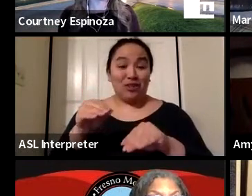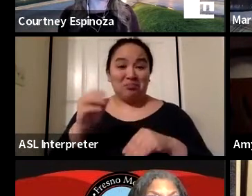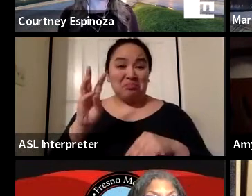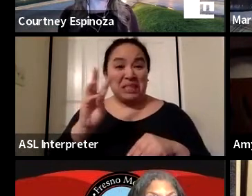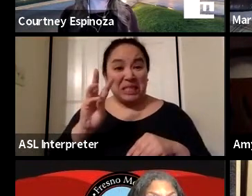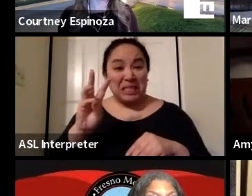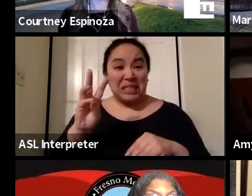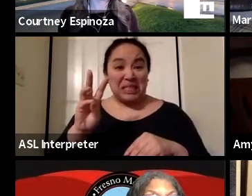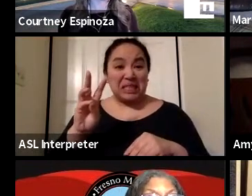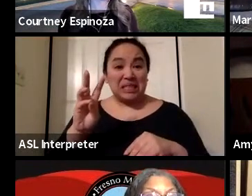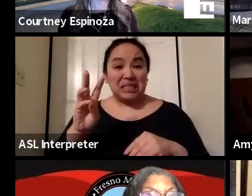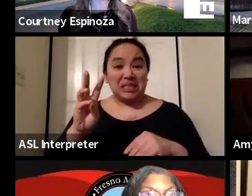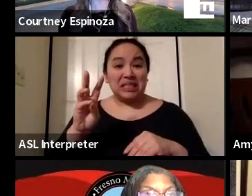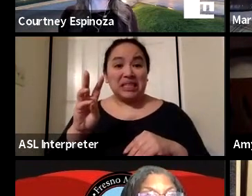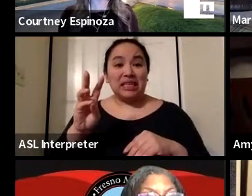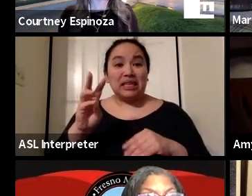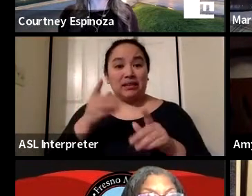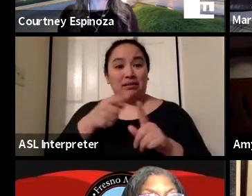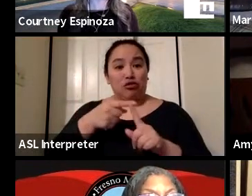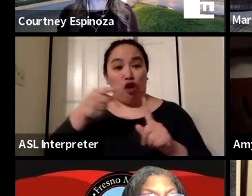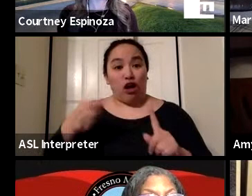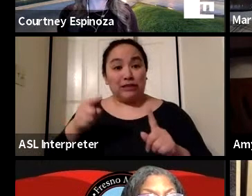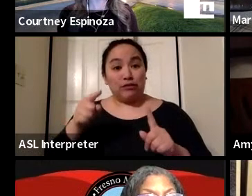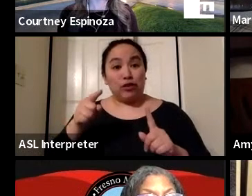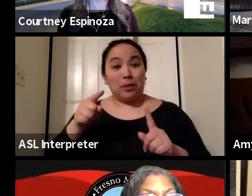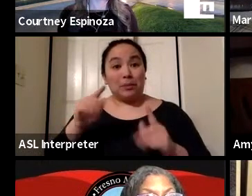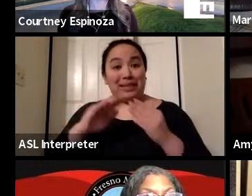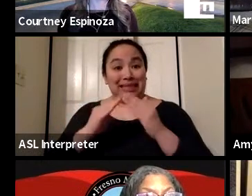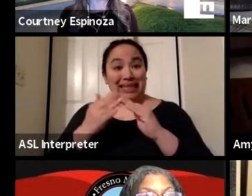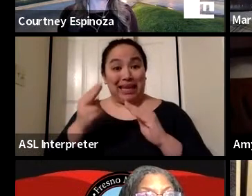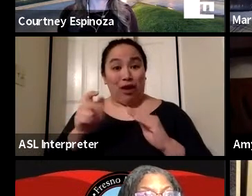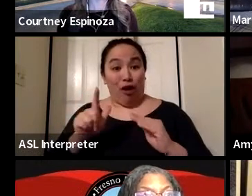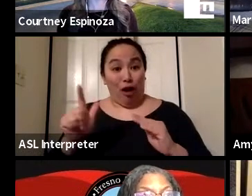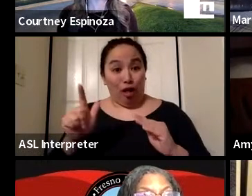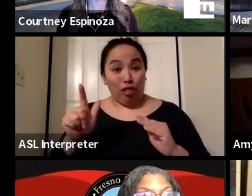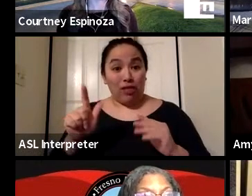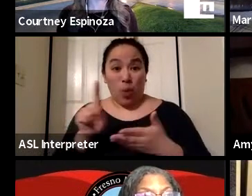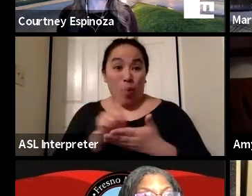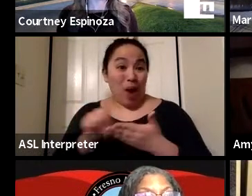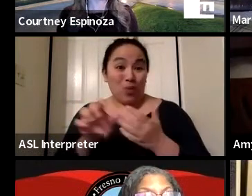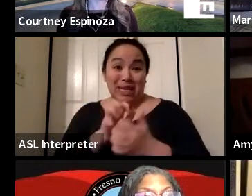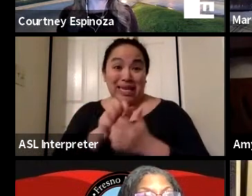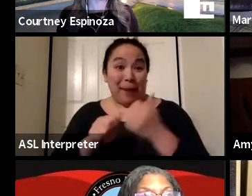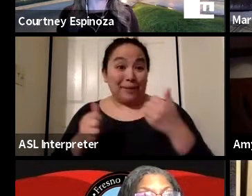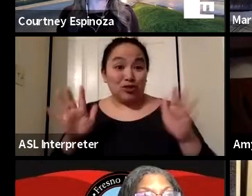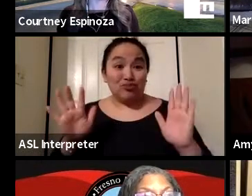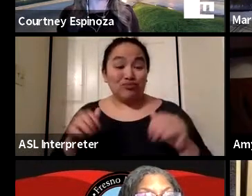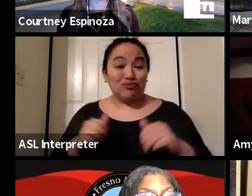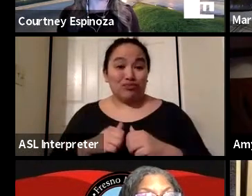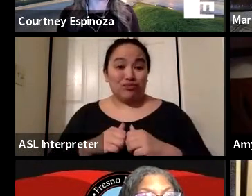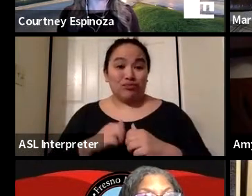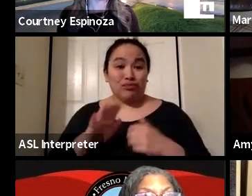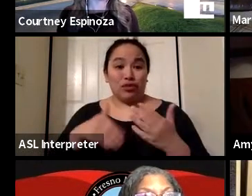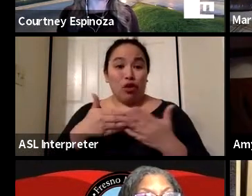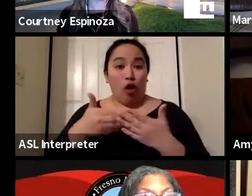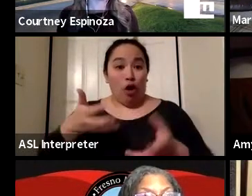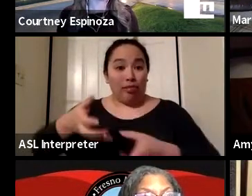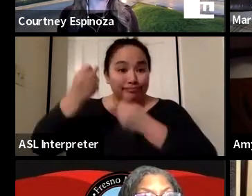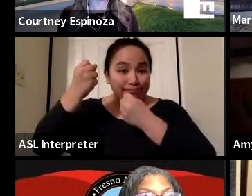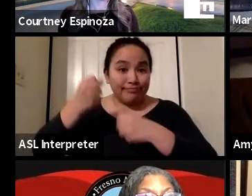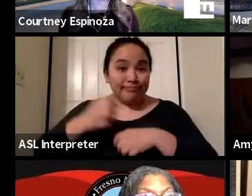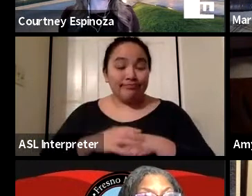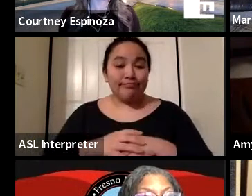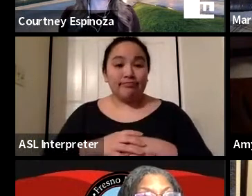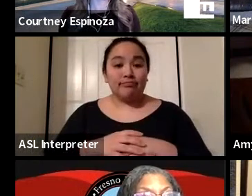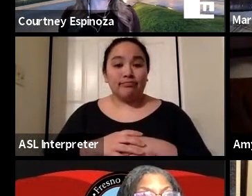charging stations across the street from the city hall. And within a week, the charging stations were damaged and all the copper was taken. So,